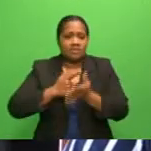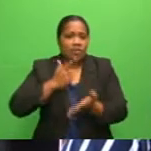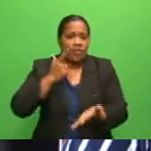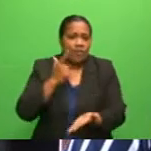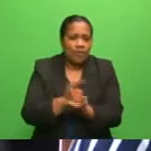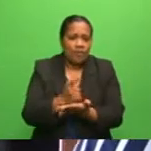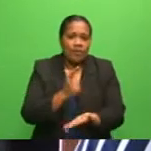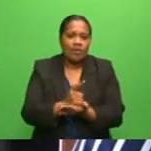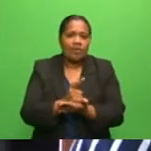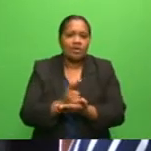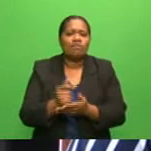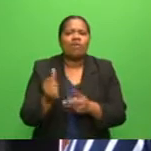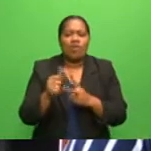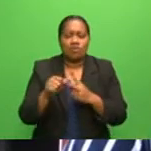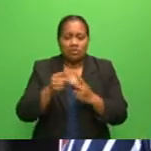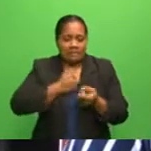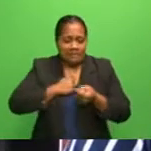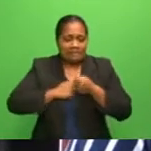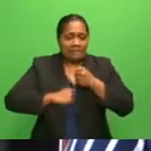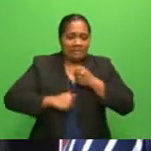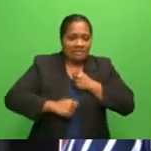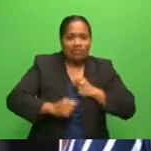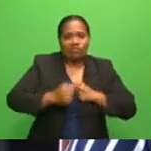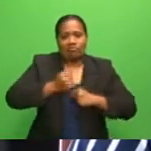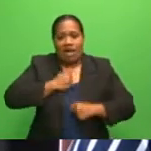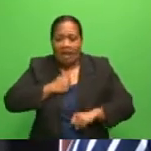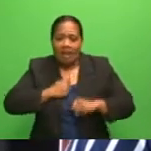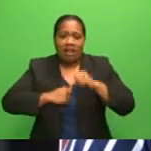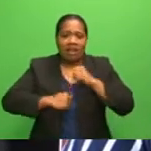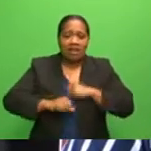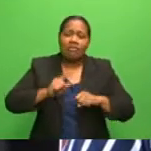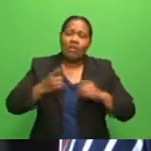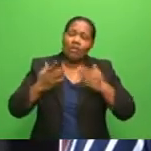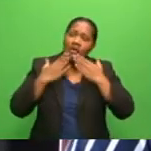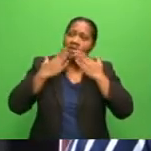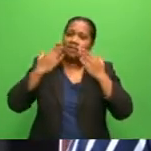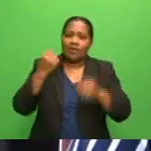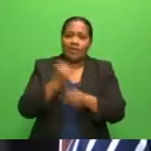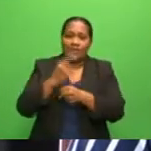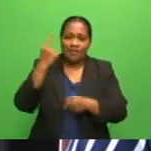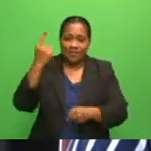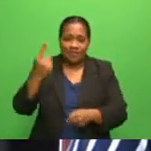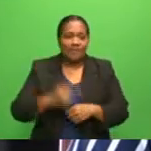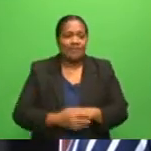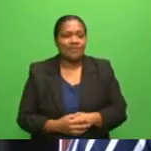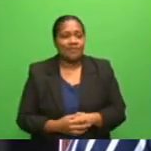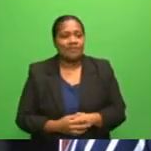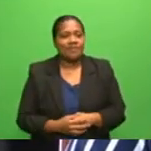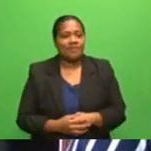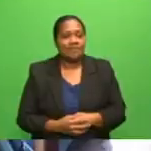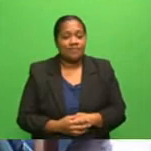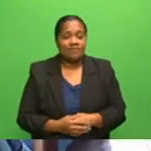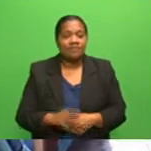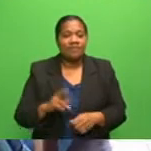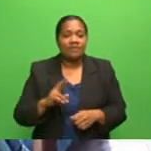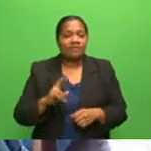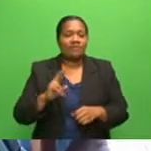also struggled throughout the years. And thank God, we have come to what we are